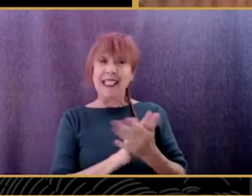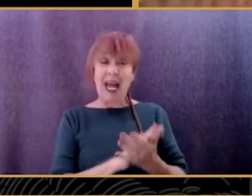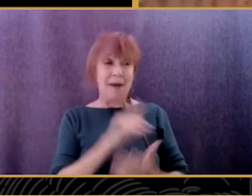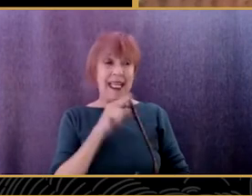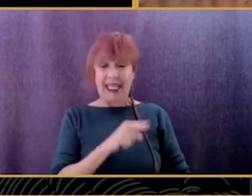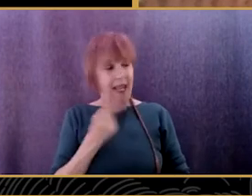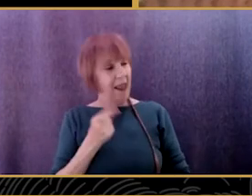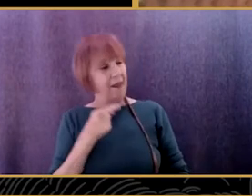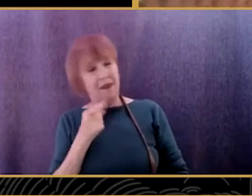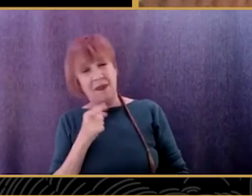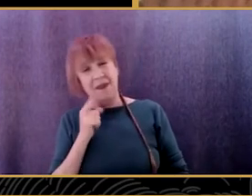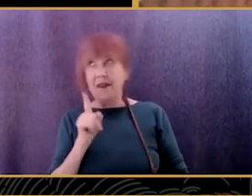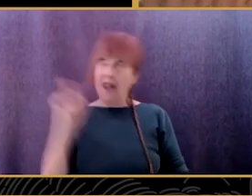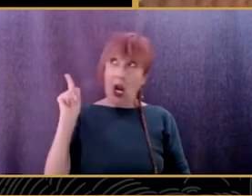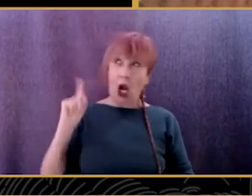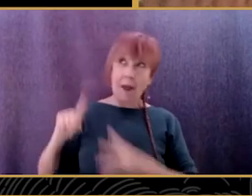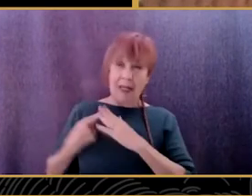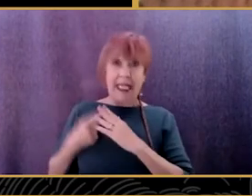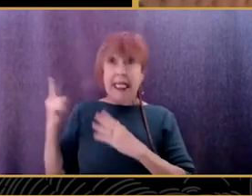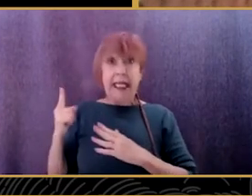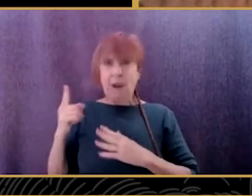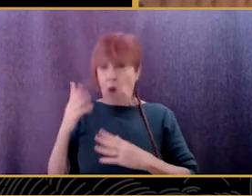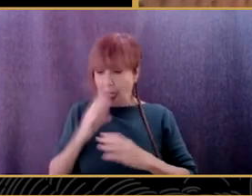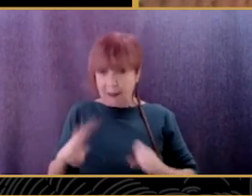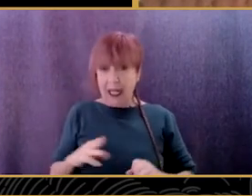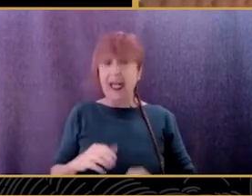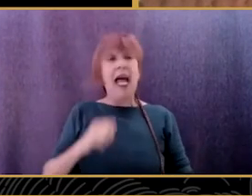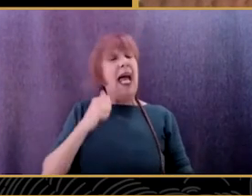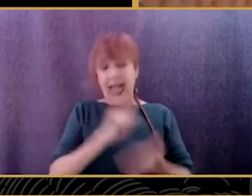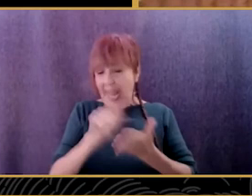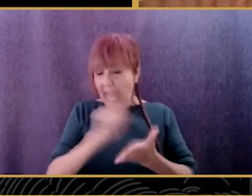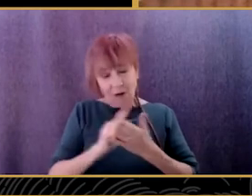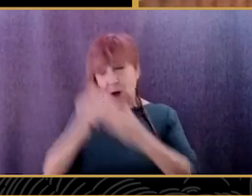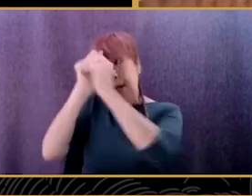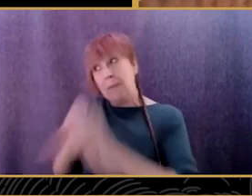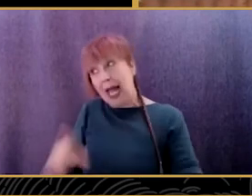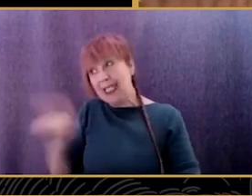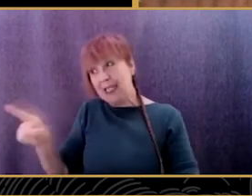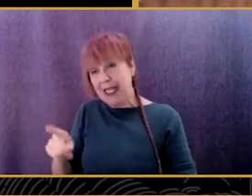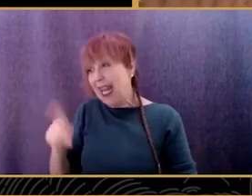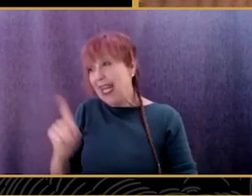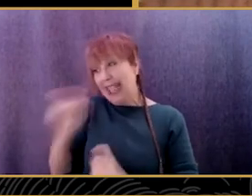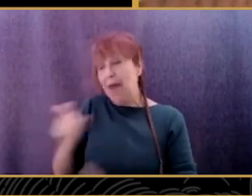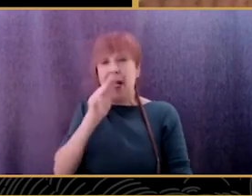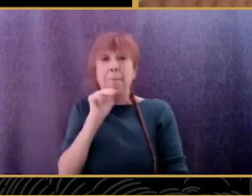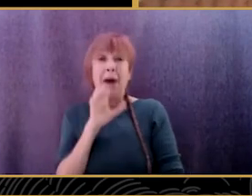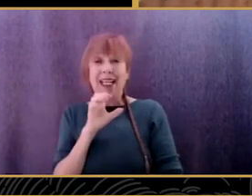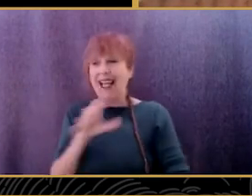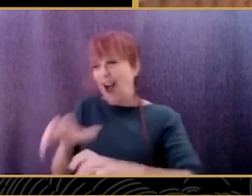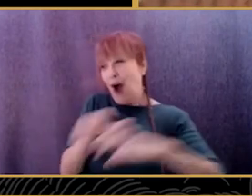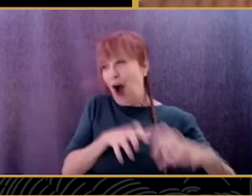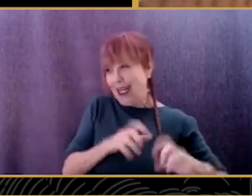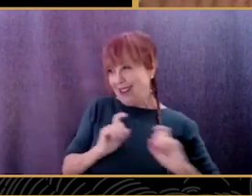Who was there at the beginning Who was the beginning Who blessed me every damn week With a sputtering mic